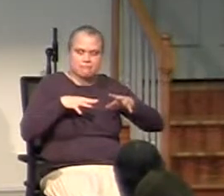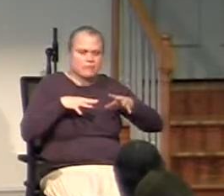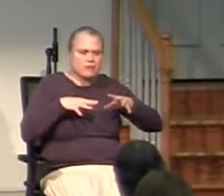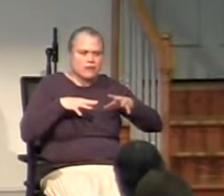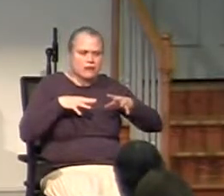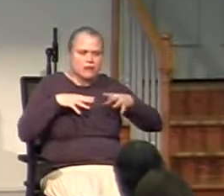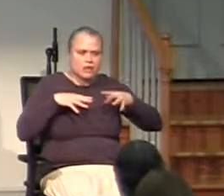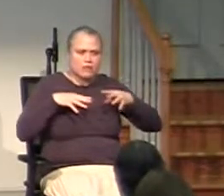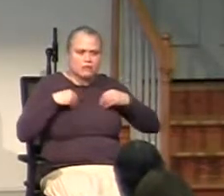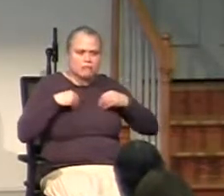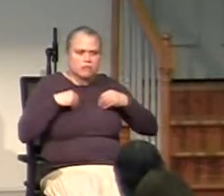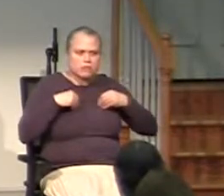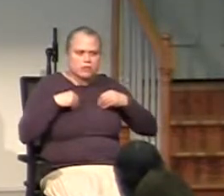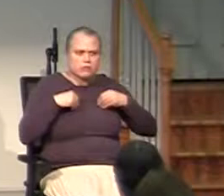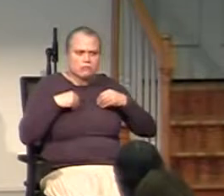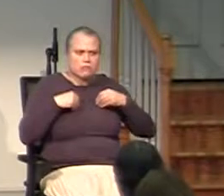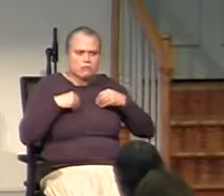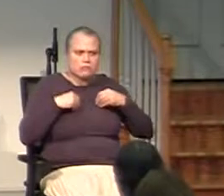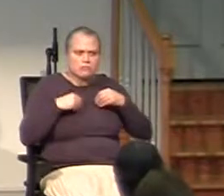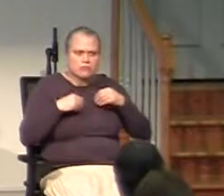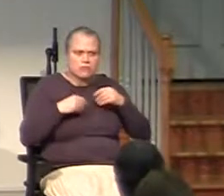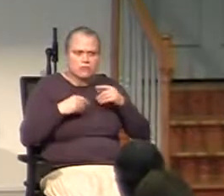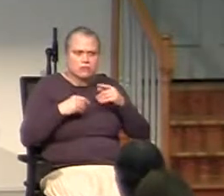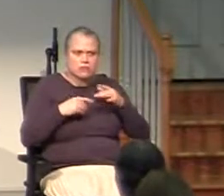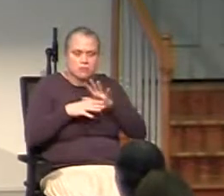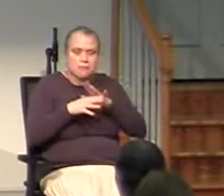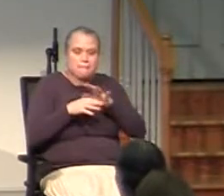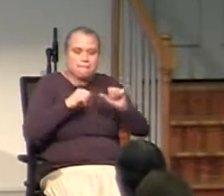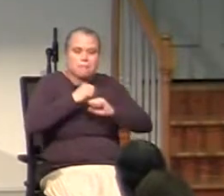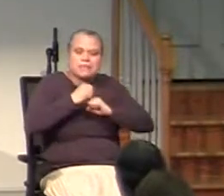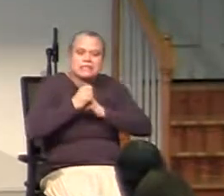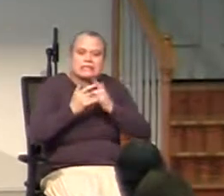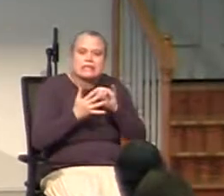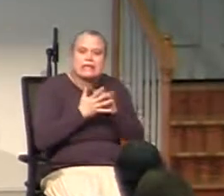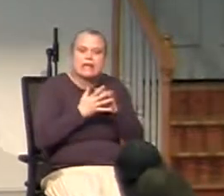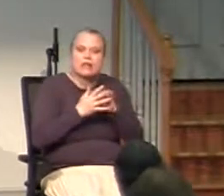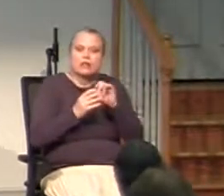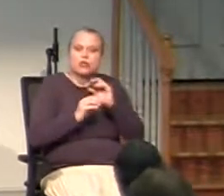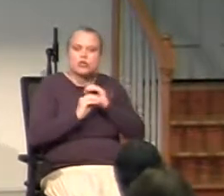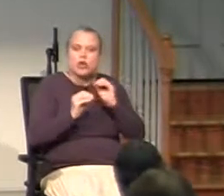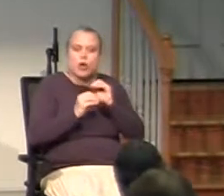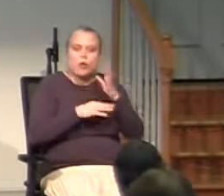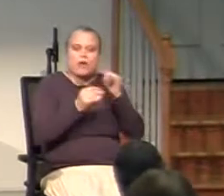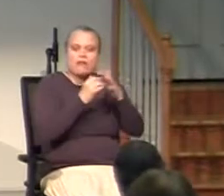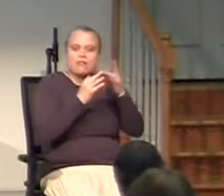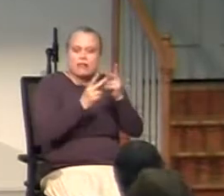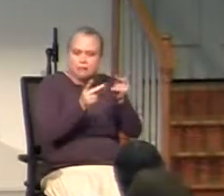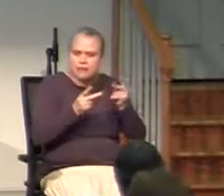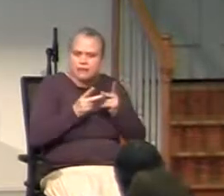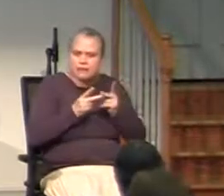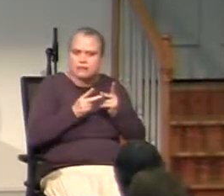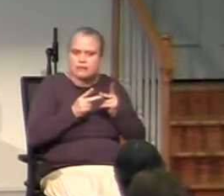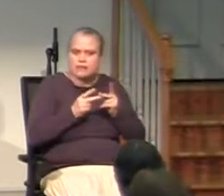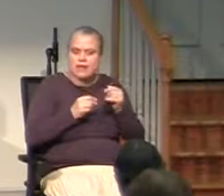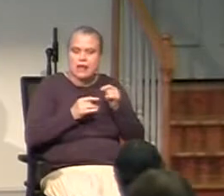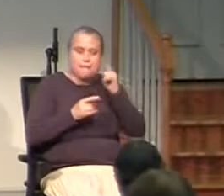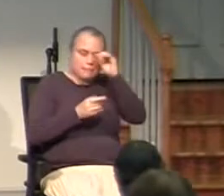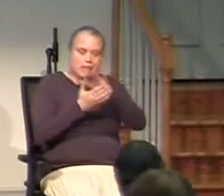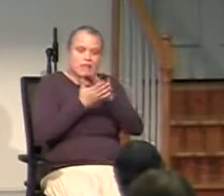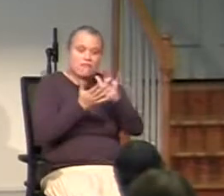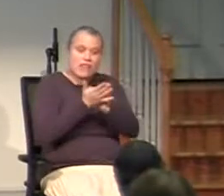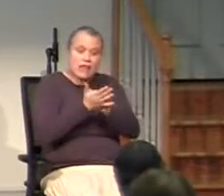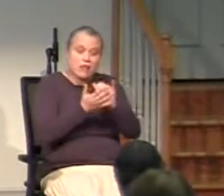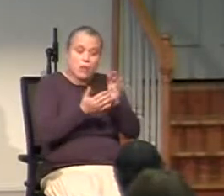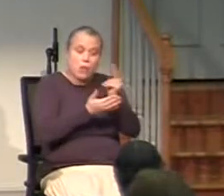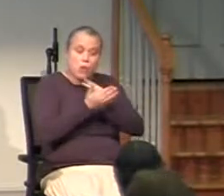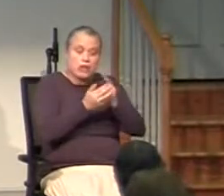sanctuary in heaven. The holiness movement, especially those who believe in the second blessing, they believe that the Holy Spirit comes and does a